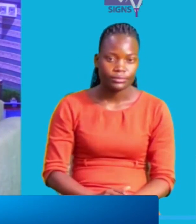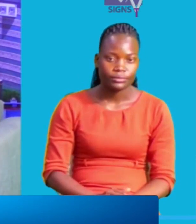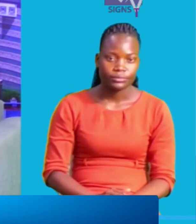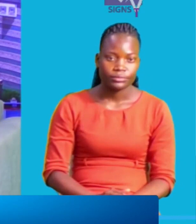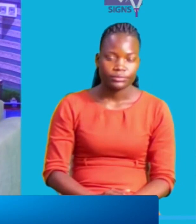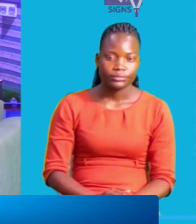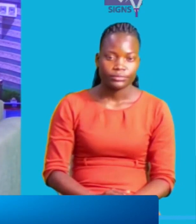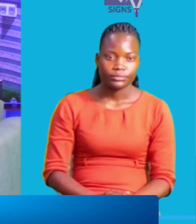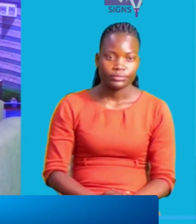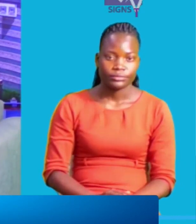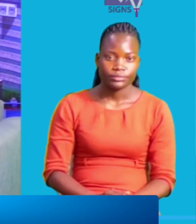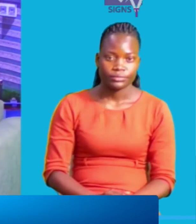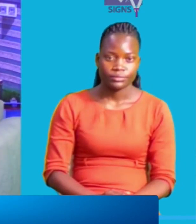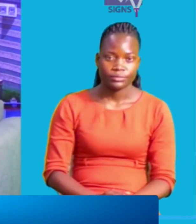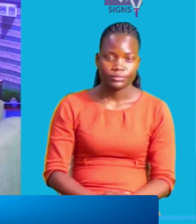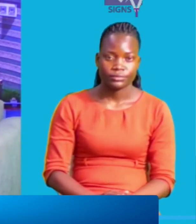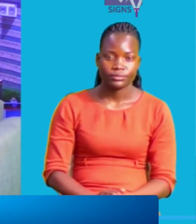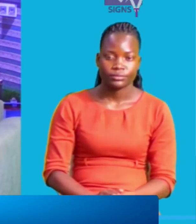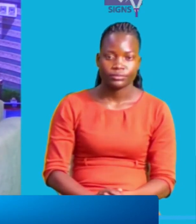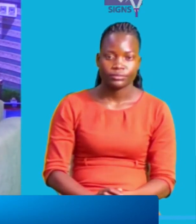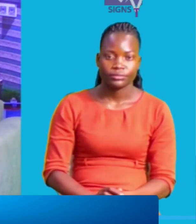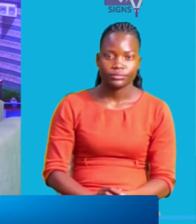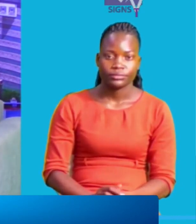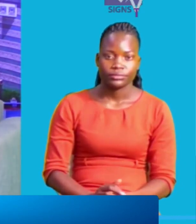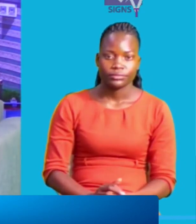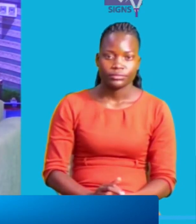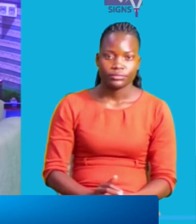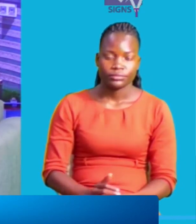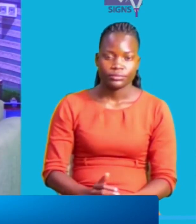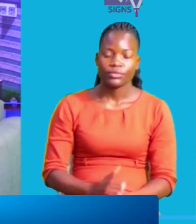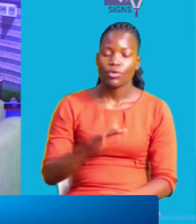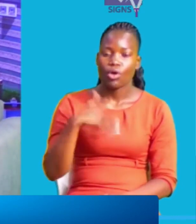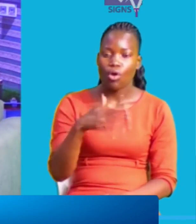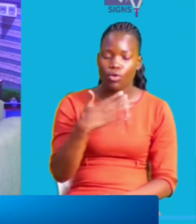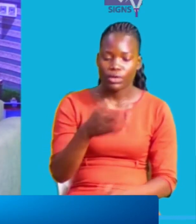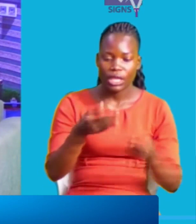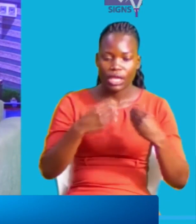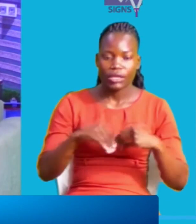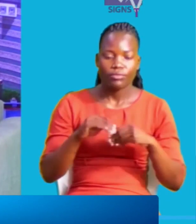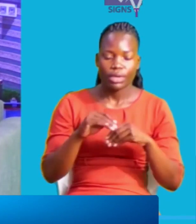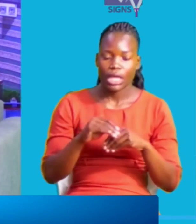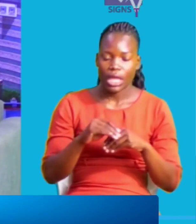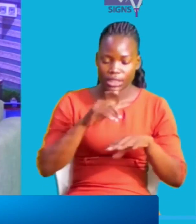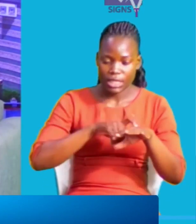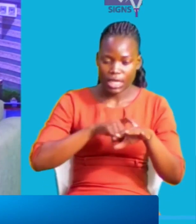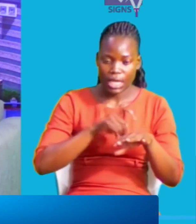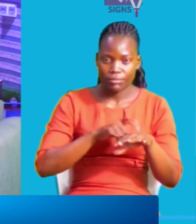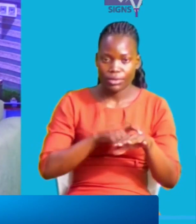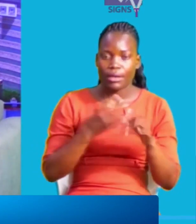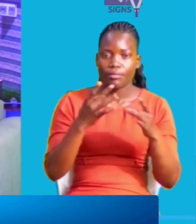Especially the commandant of that college. huwa ananipatia humble time.